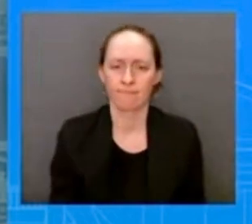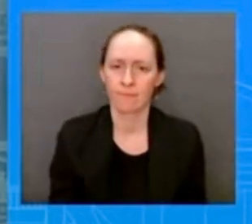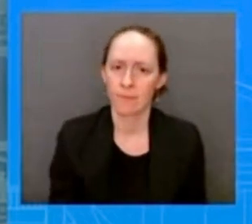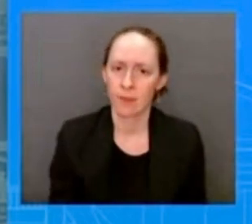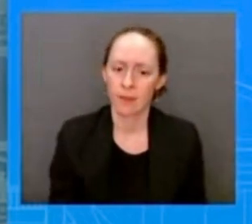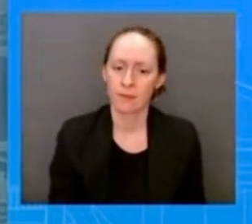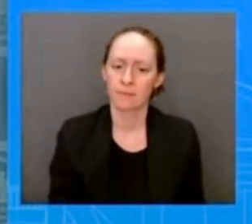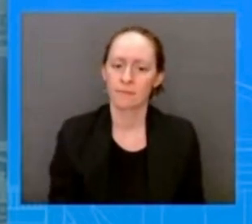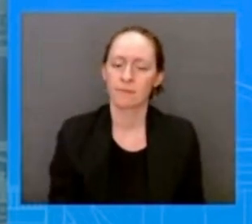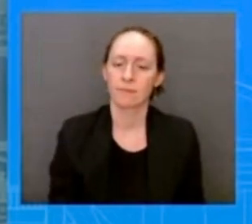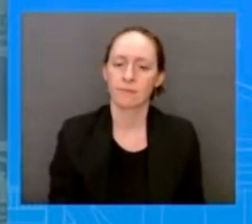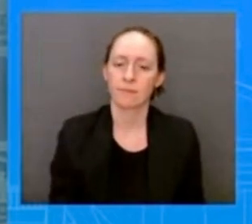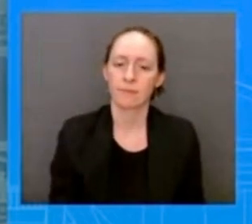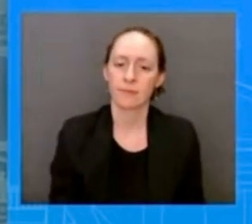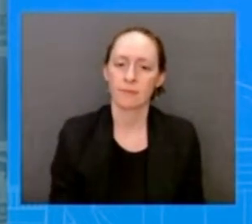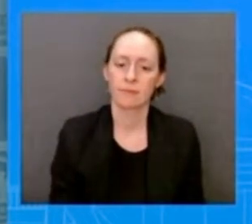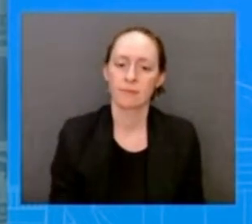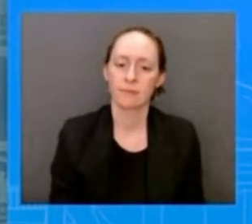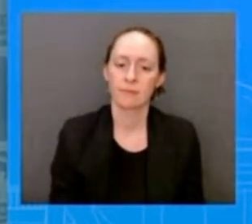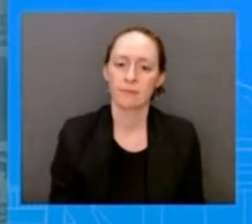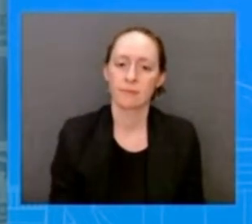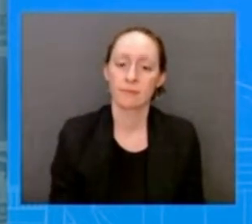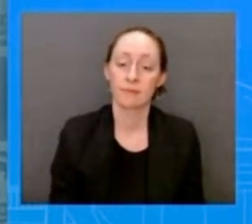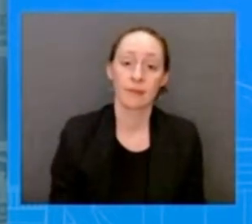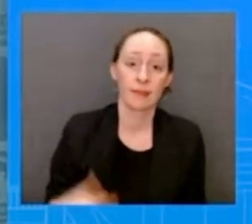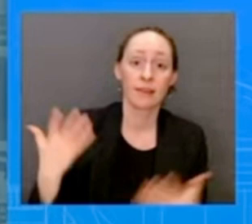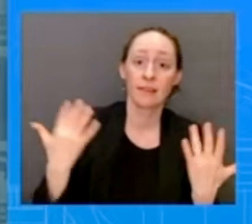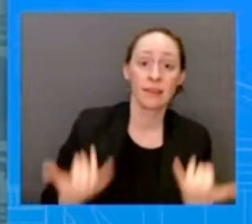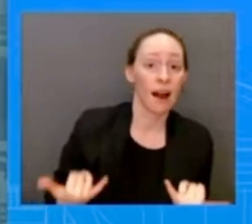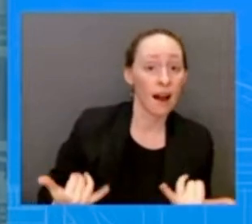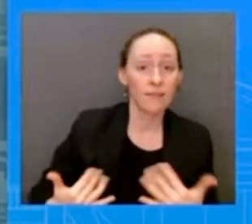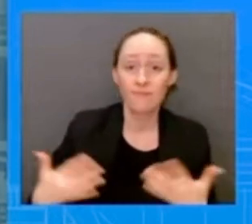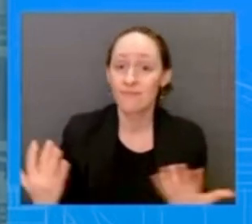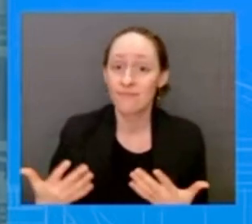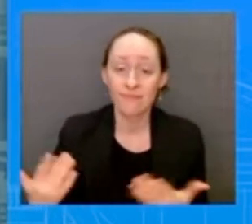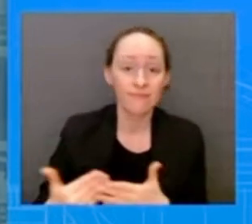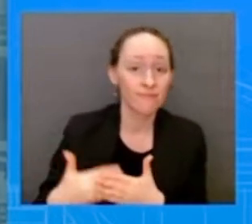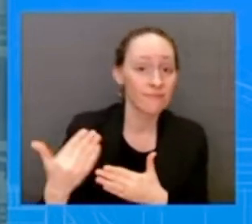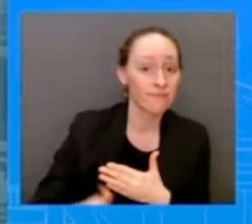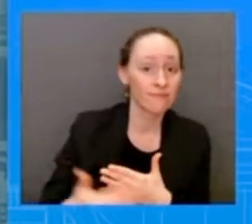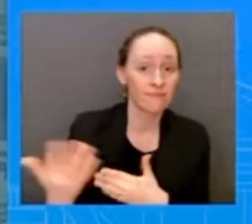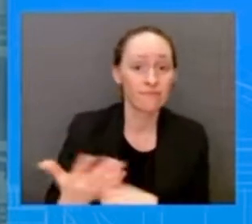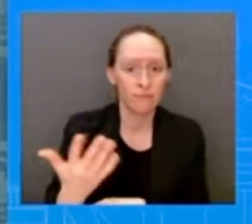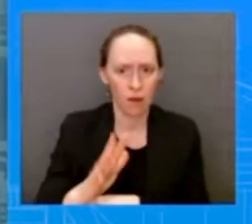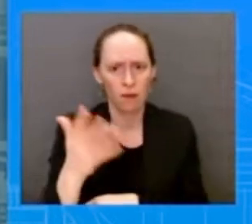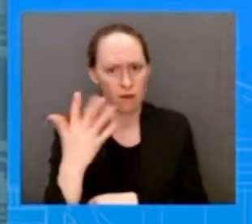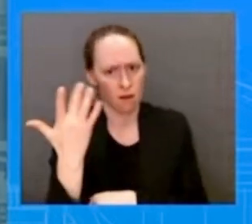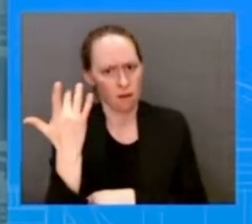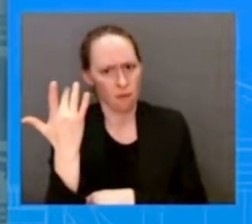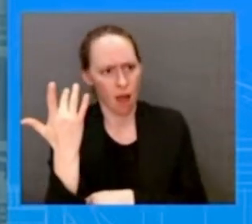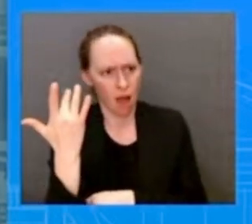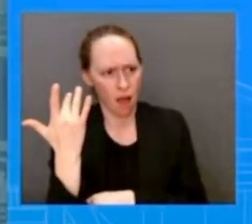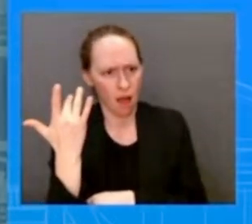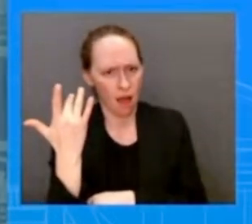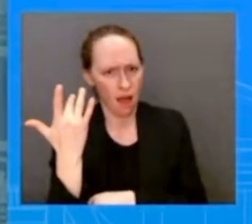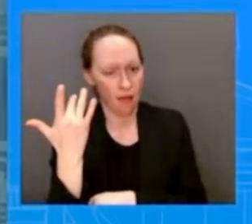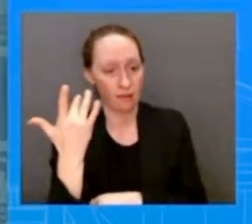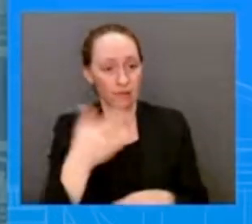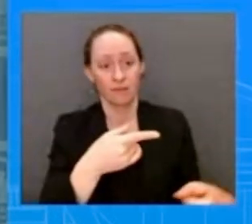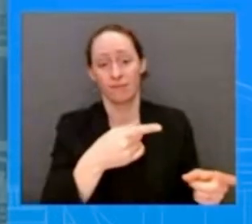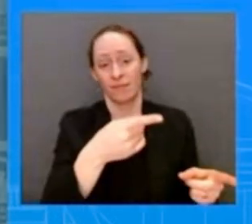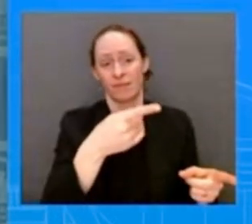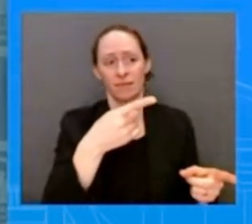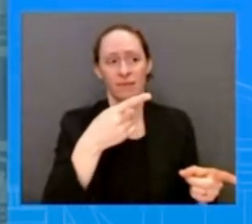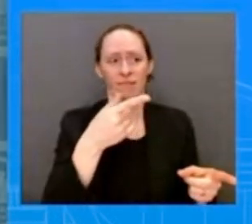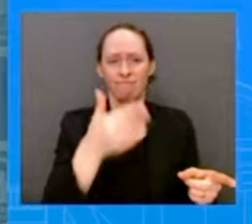what their next step is and what's going to affect that, really, that's a question only they can answer. The president's strong belief, and